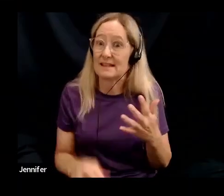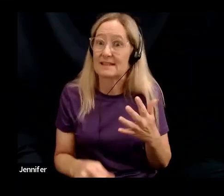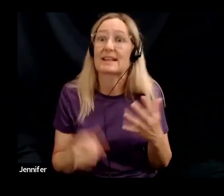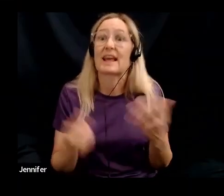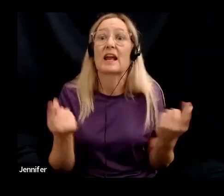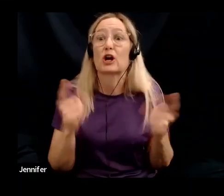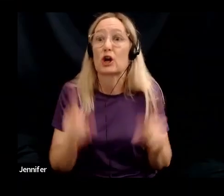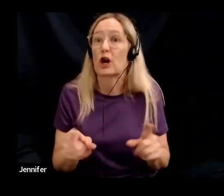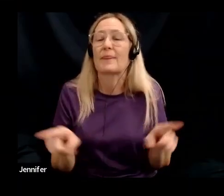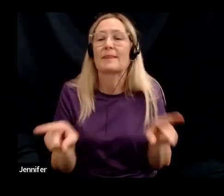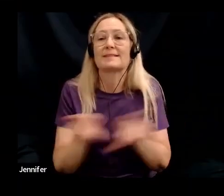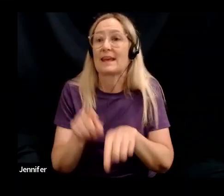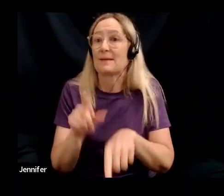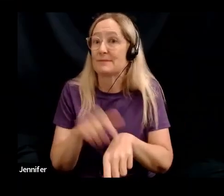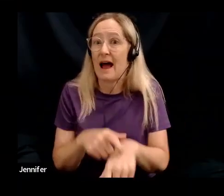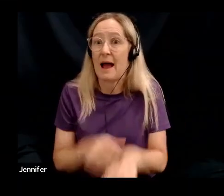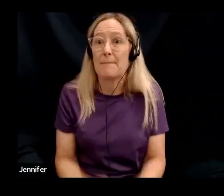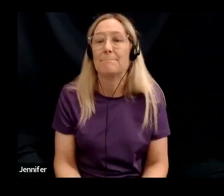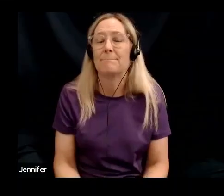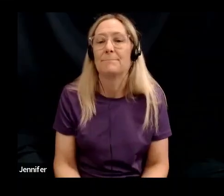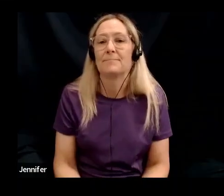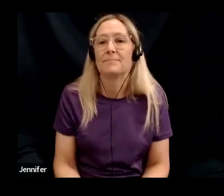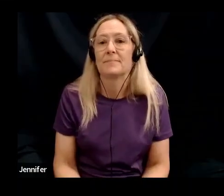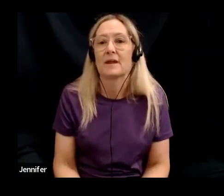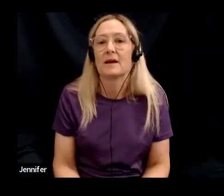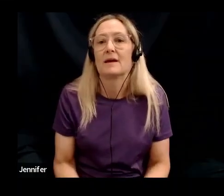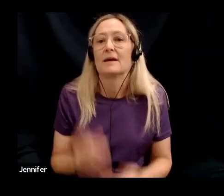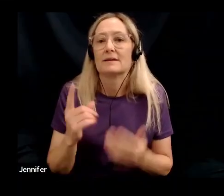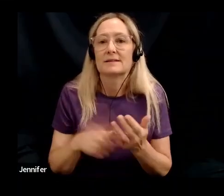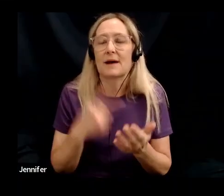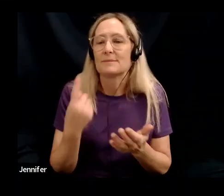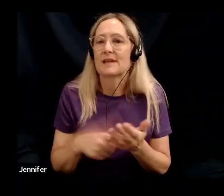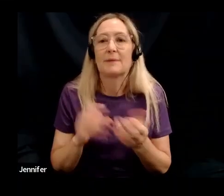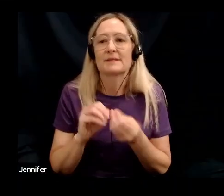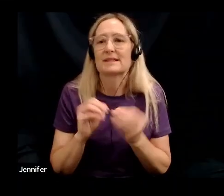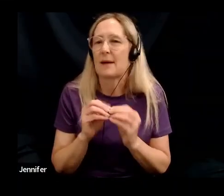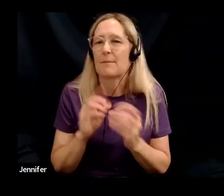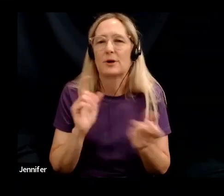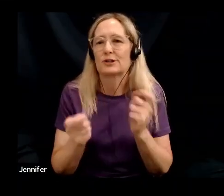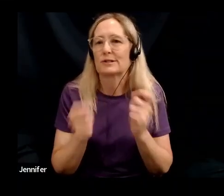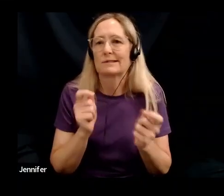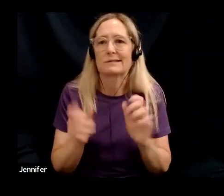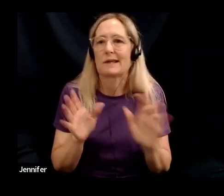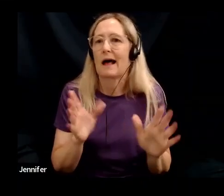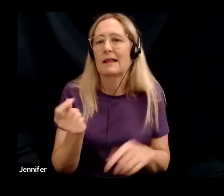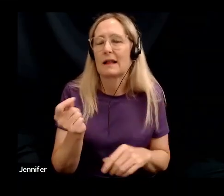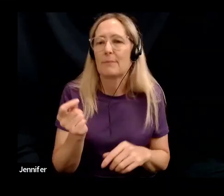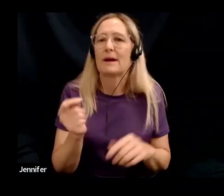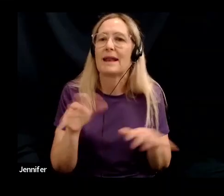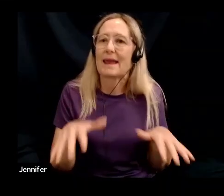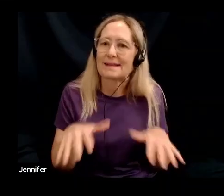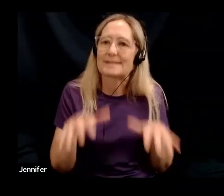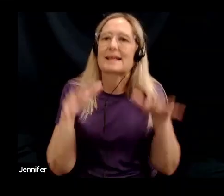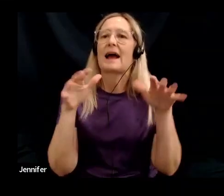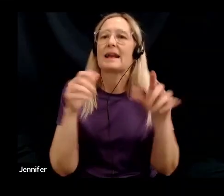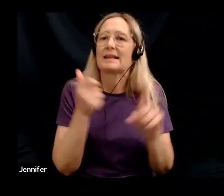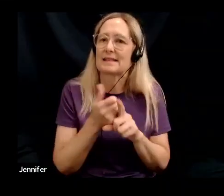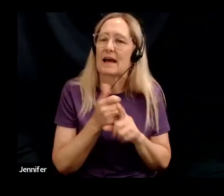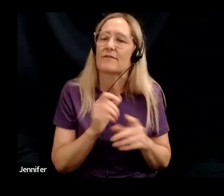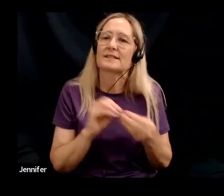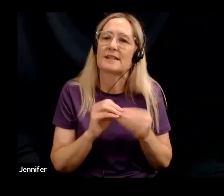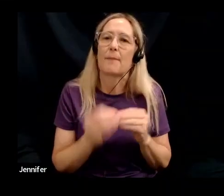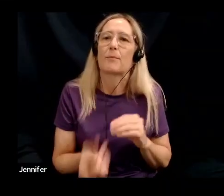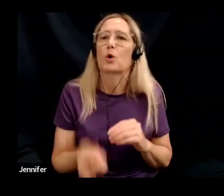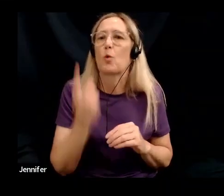occur together, right? And so sometimes that might skew those numbers slightly, but anxiety is the number one mental